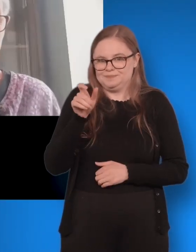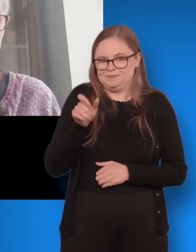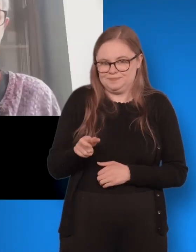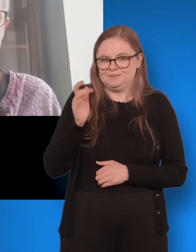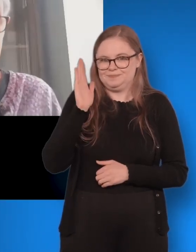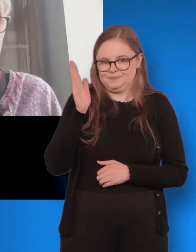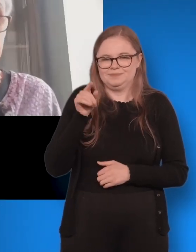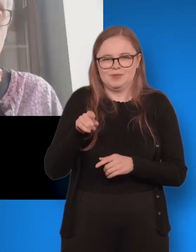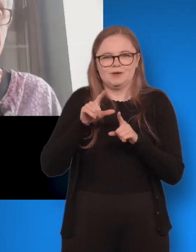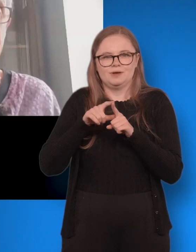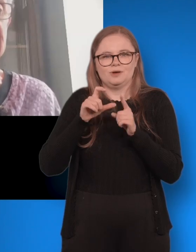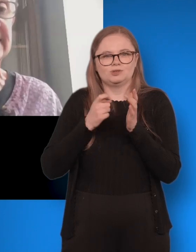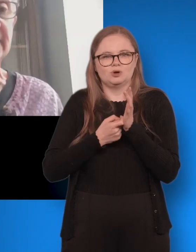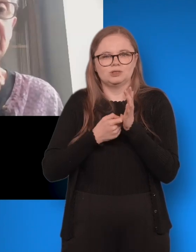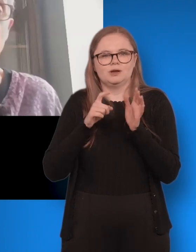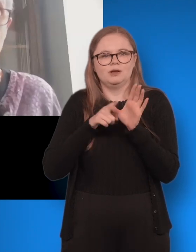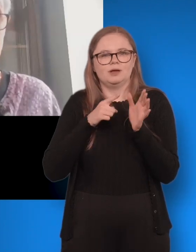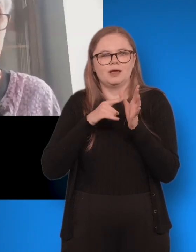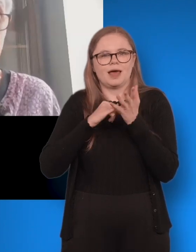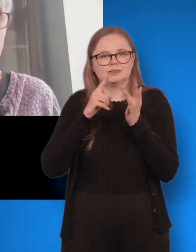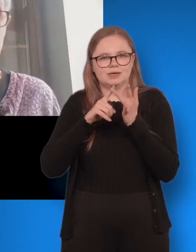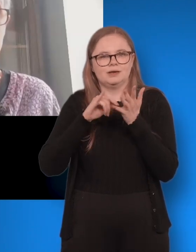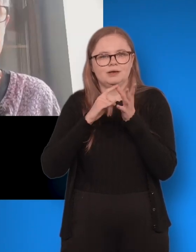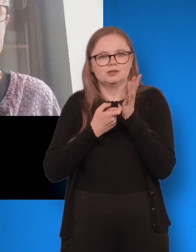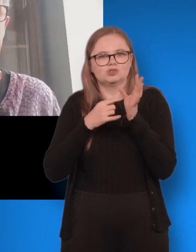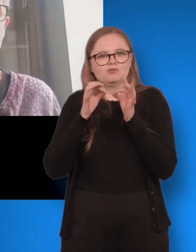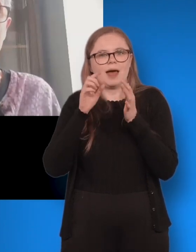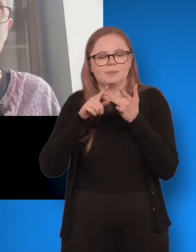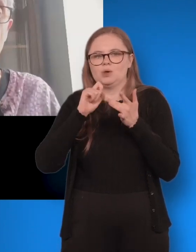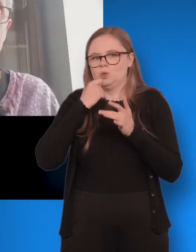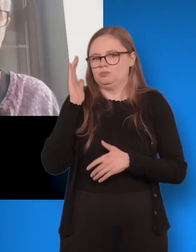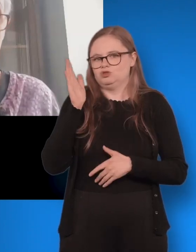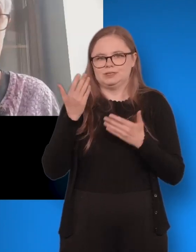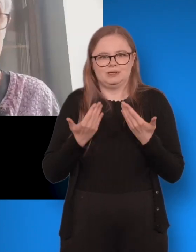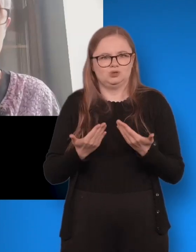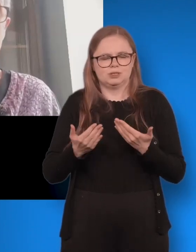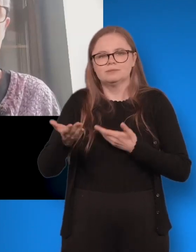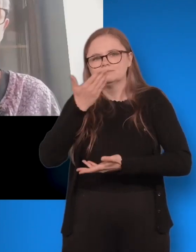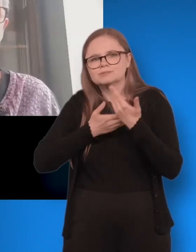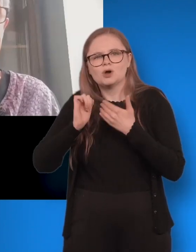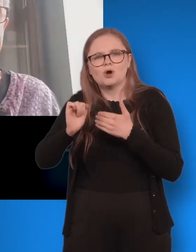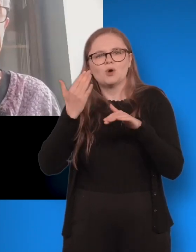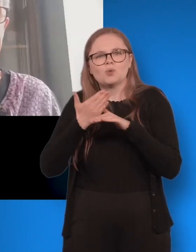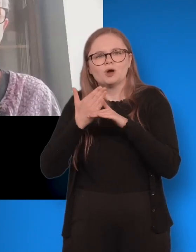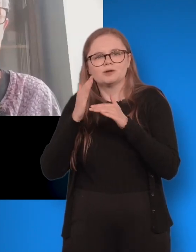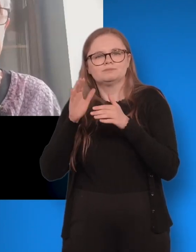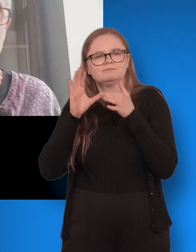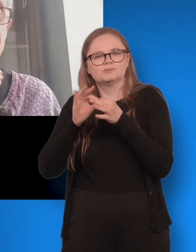introducing Dr. Yasaman Sarabi, Yasi, who's going to present to us today on her work on social